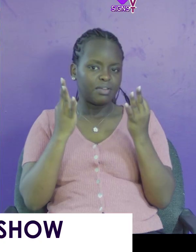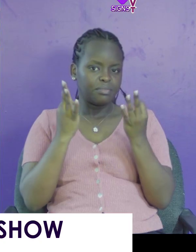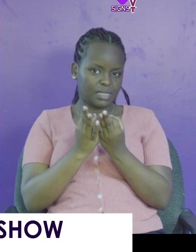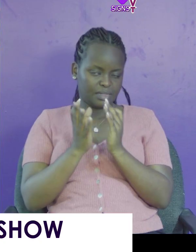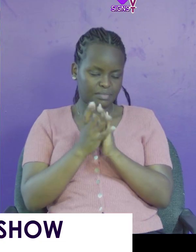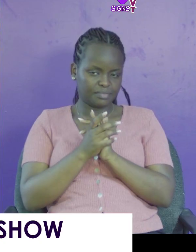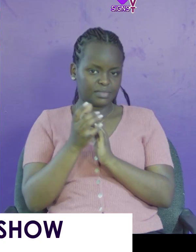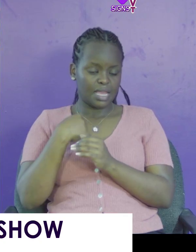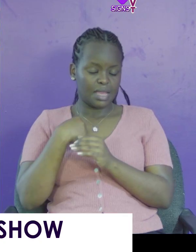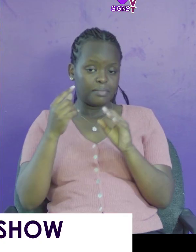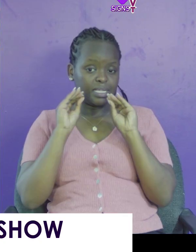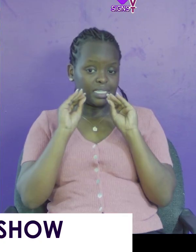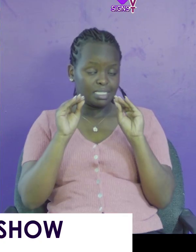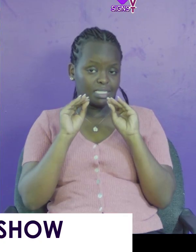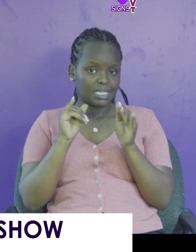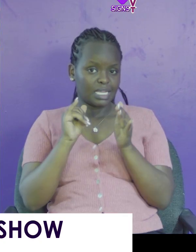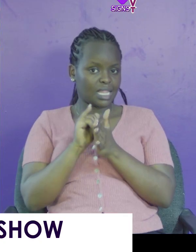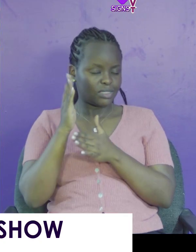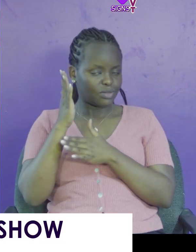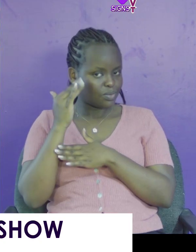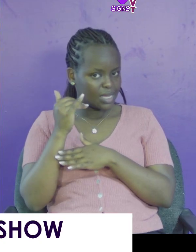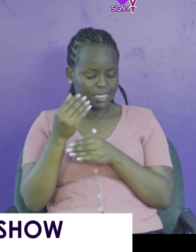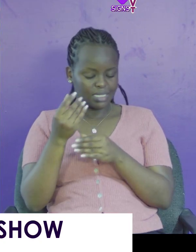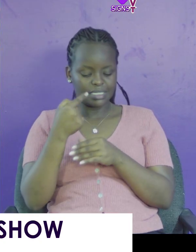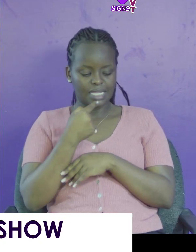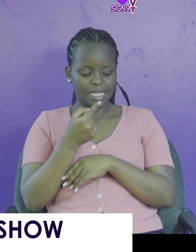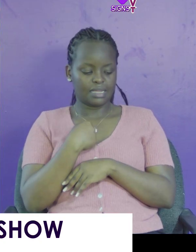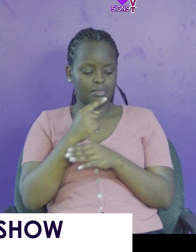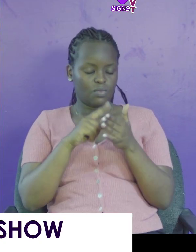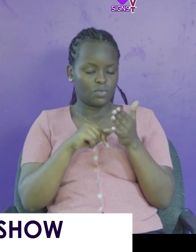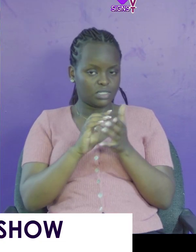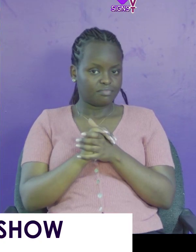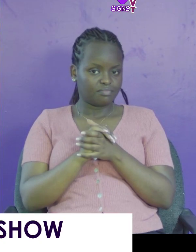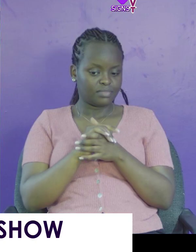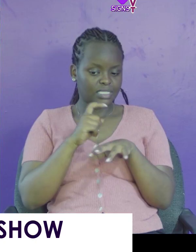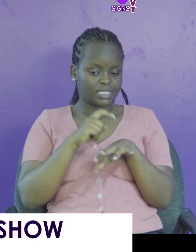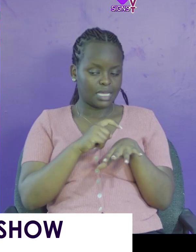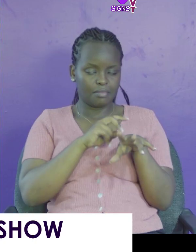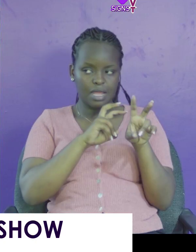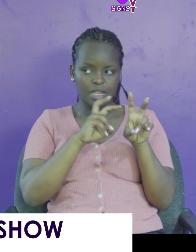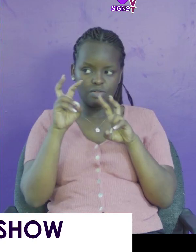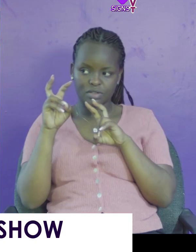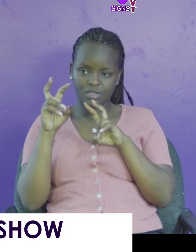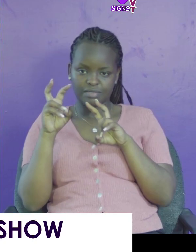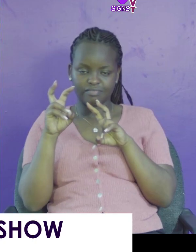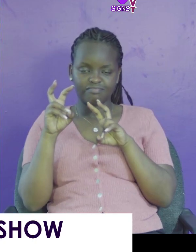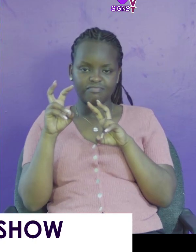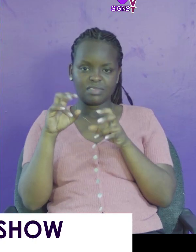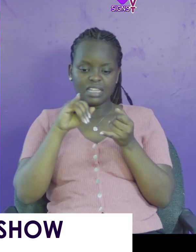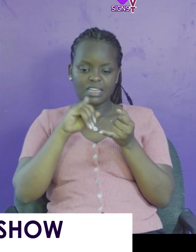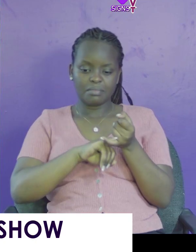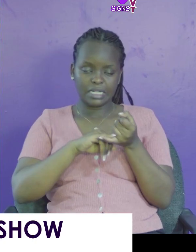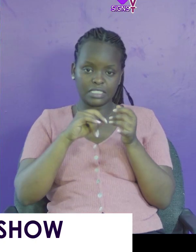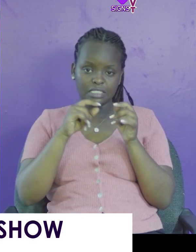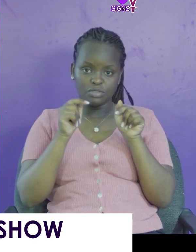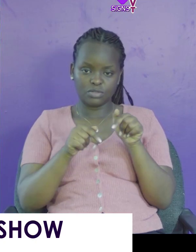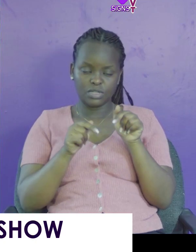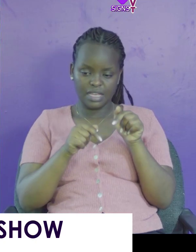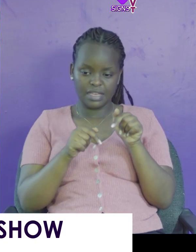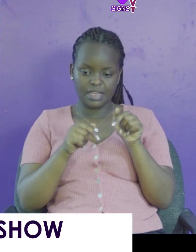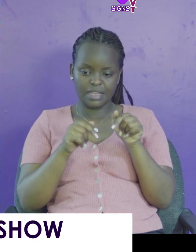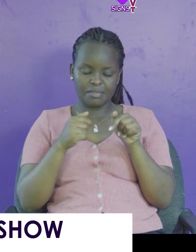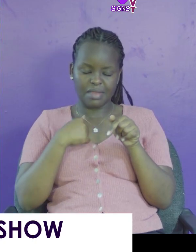was teaching that young man because he was telling me Yes. that when I look at what is happening in the marriages today, Right. I get afraid even to